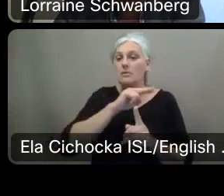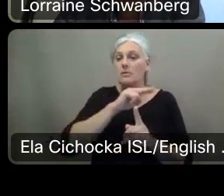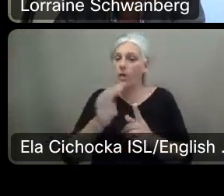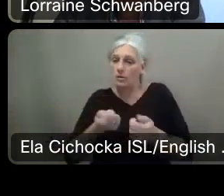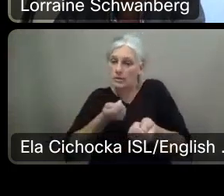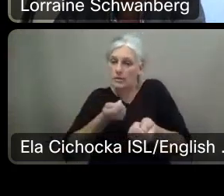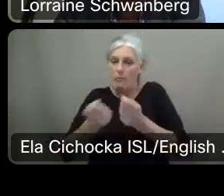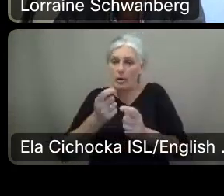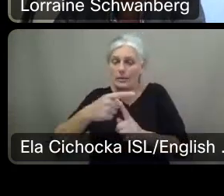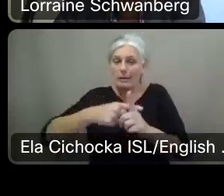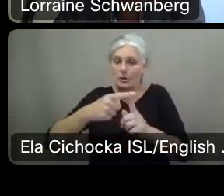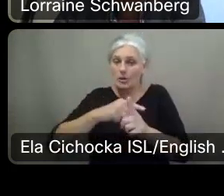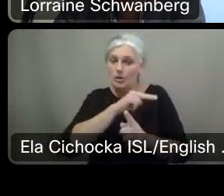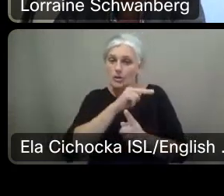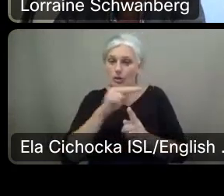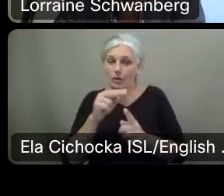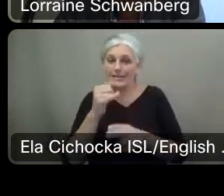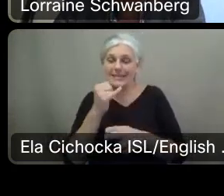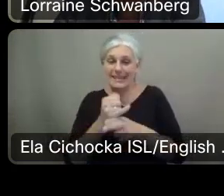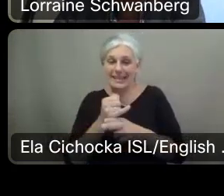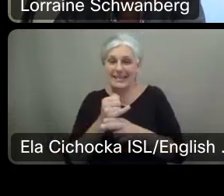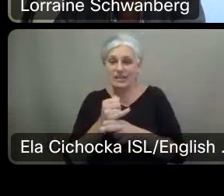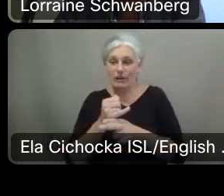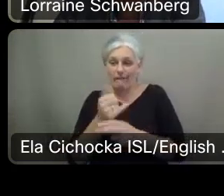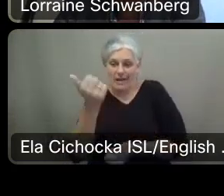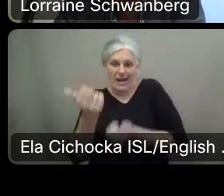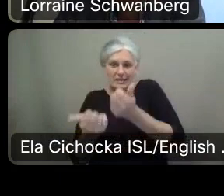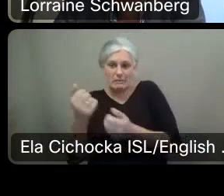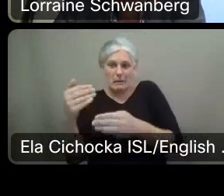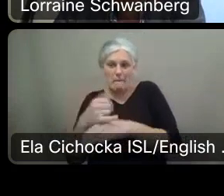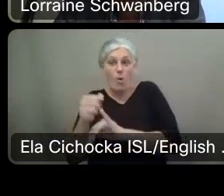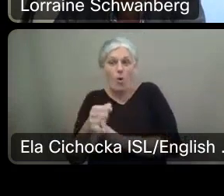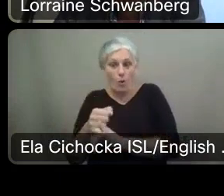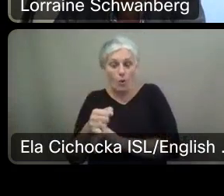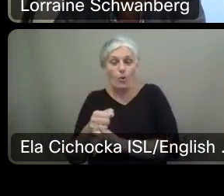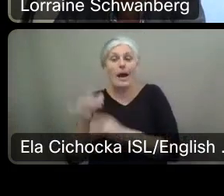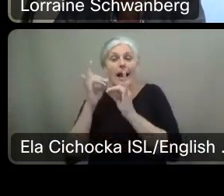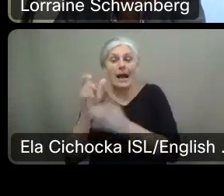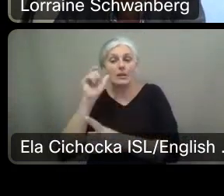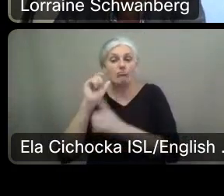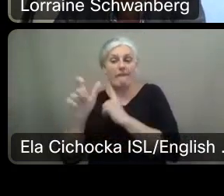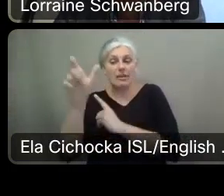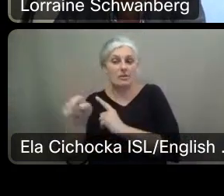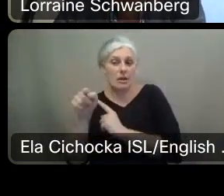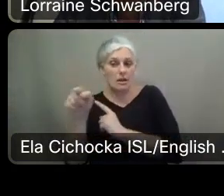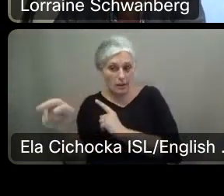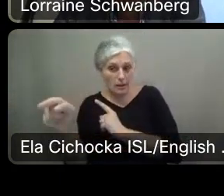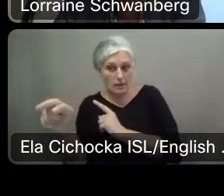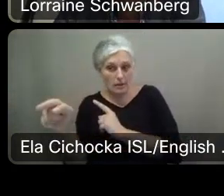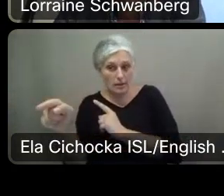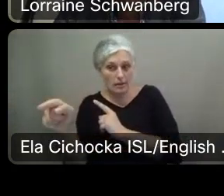hypothermia as, in the clinical judgment of the health practitioner, such therapy was contraindicated due to